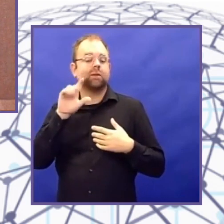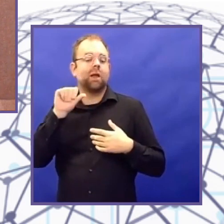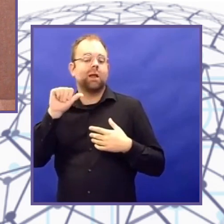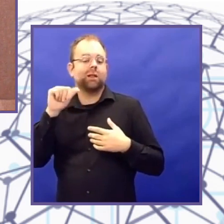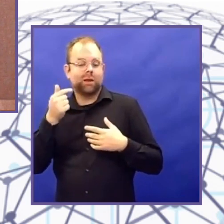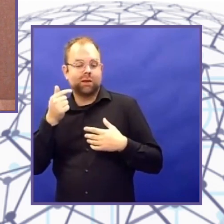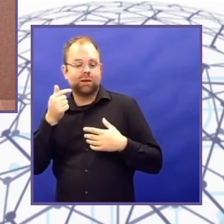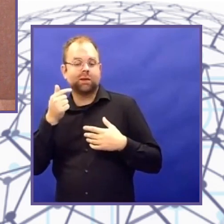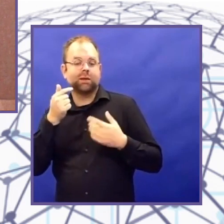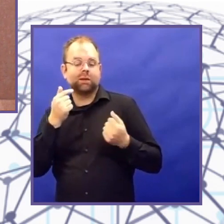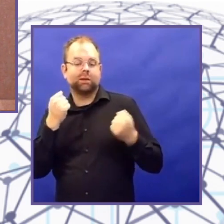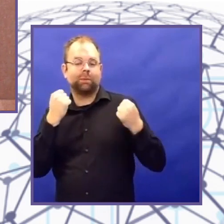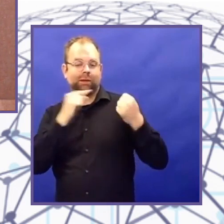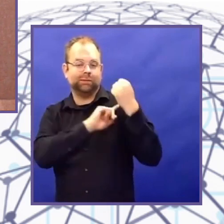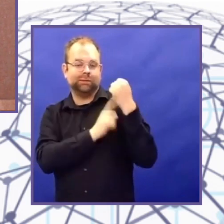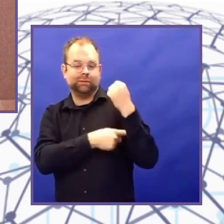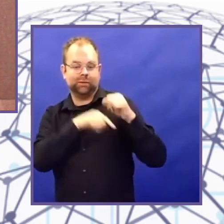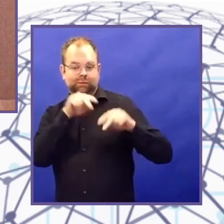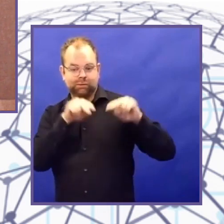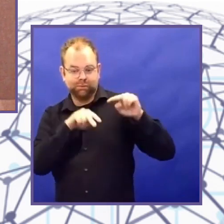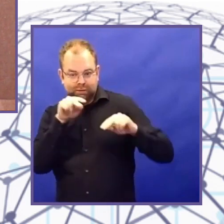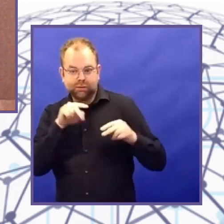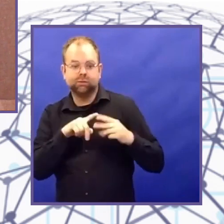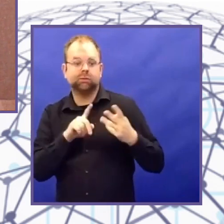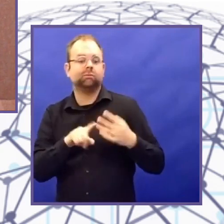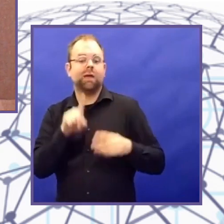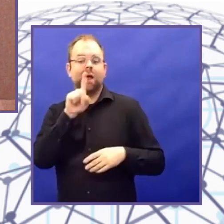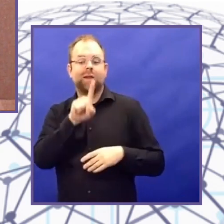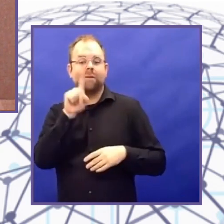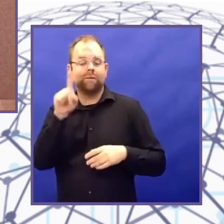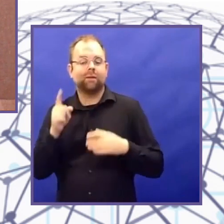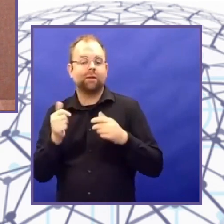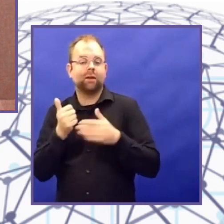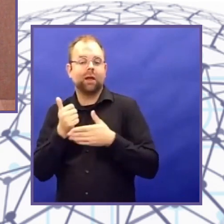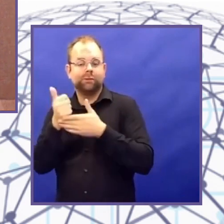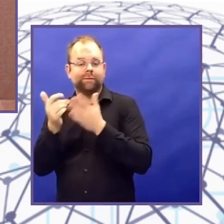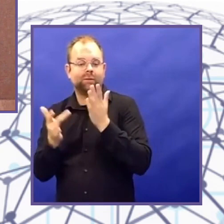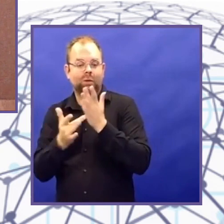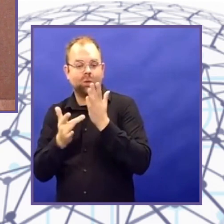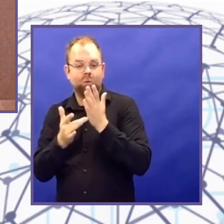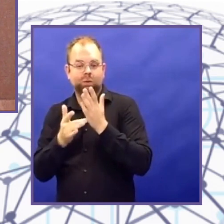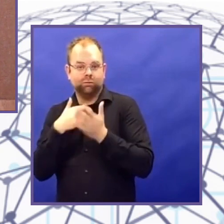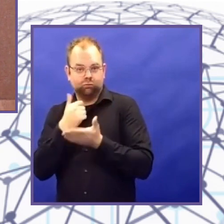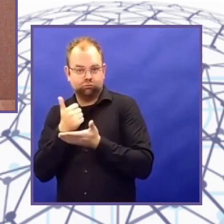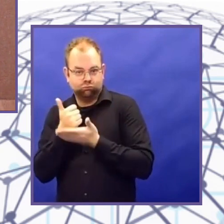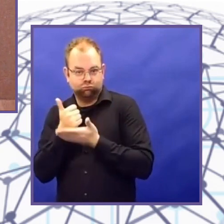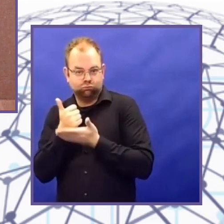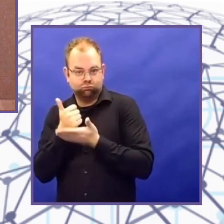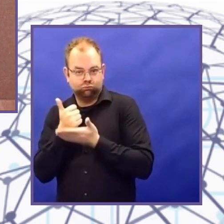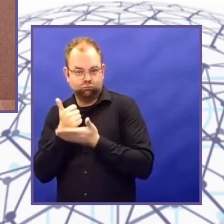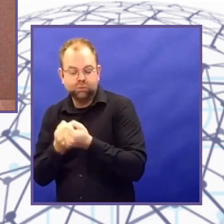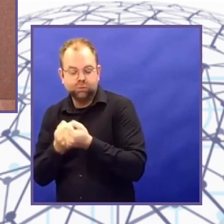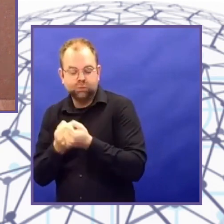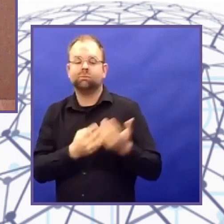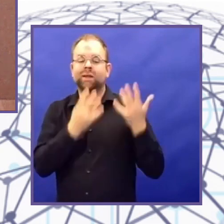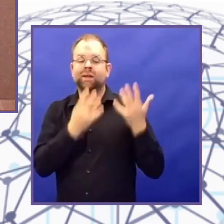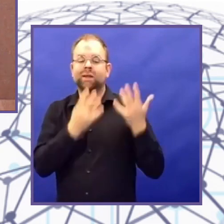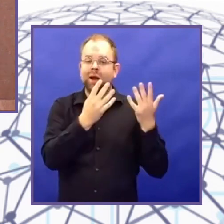supported 31 AT ventures to become sustainable, published 70